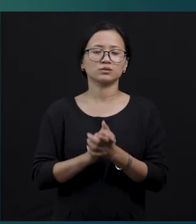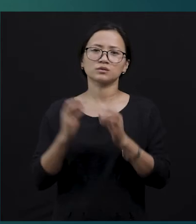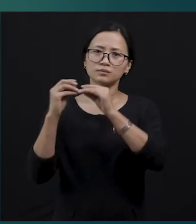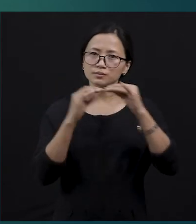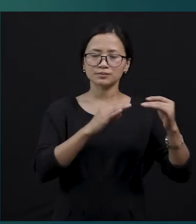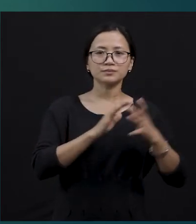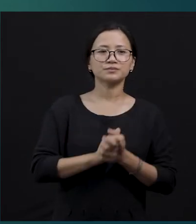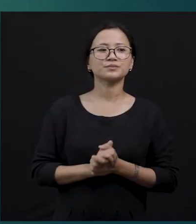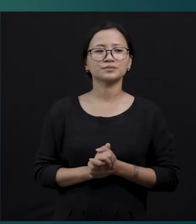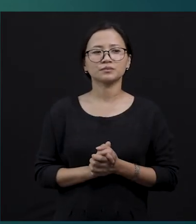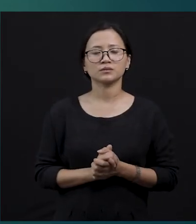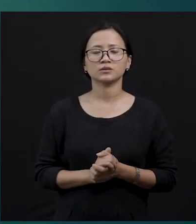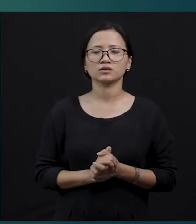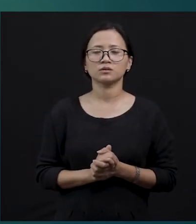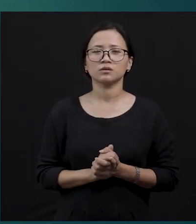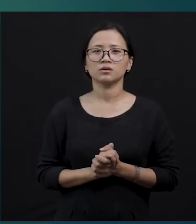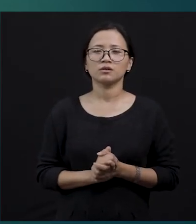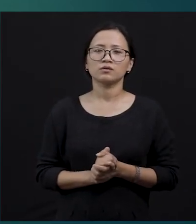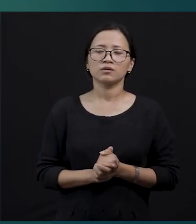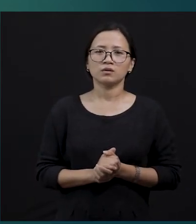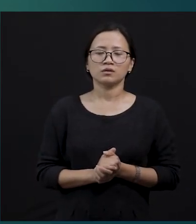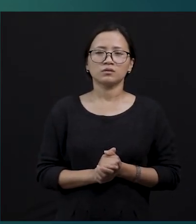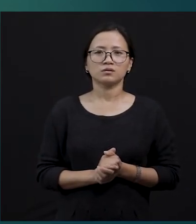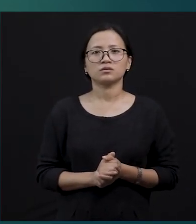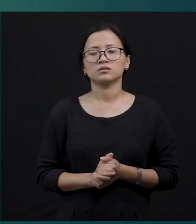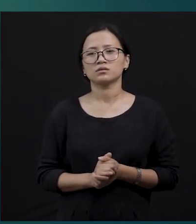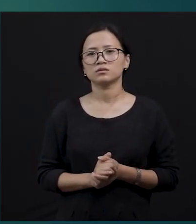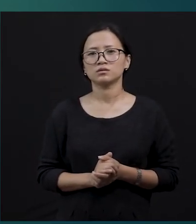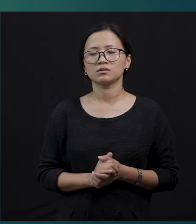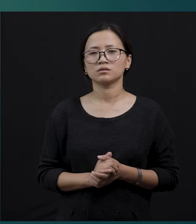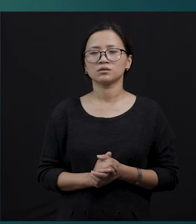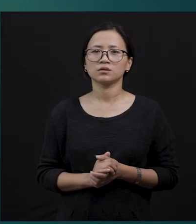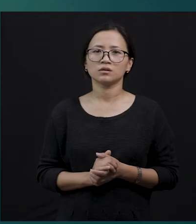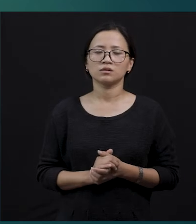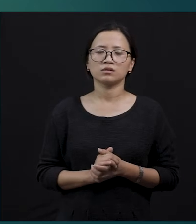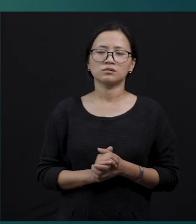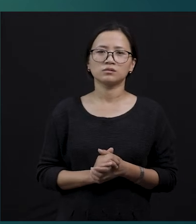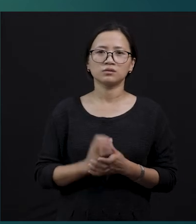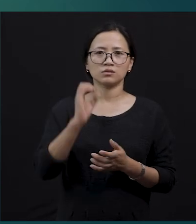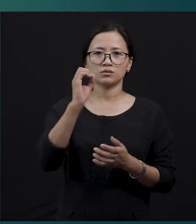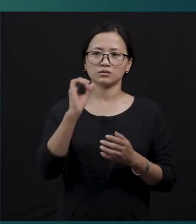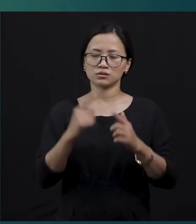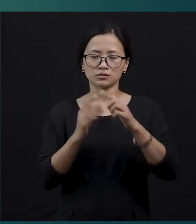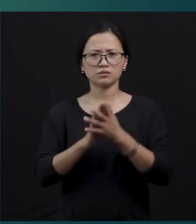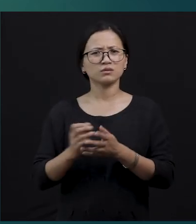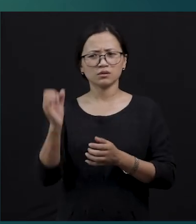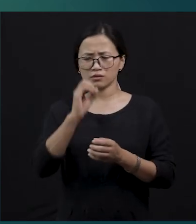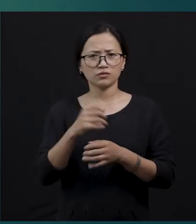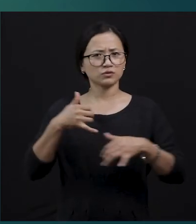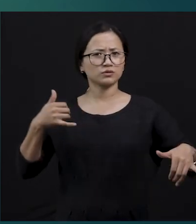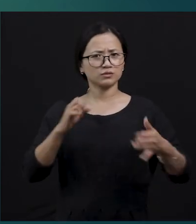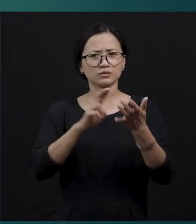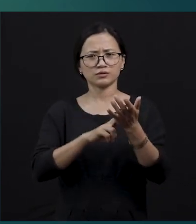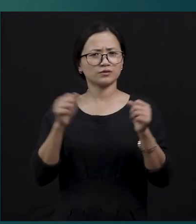S-E-P-T-E-M-B-E-R, September, right? Then you have October, another month. Then you have November, and then you